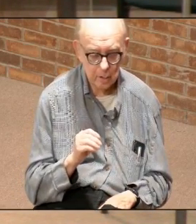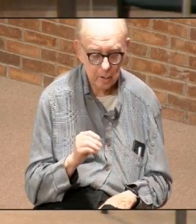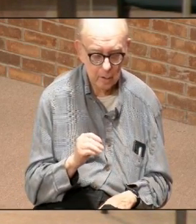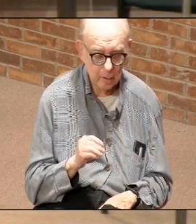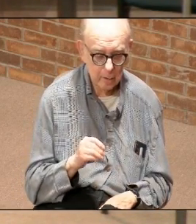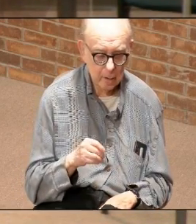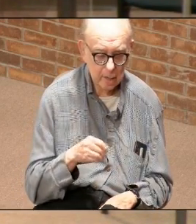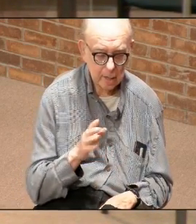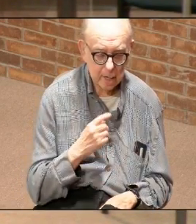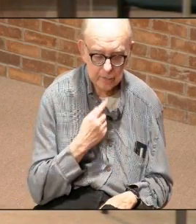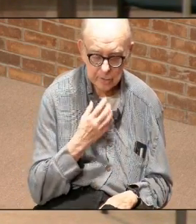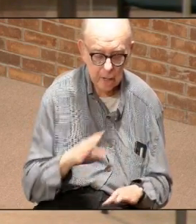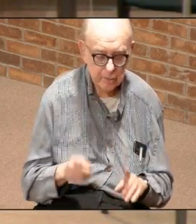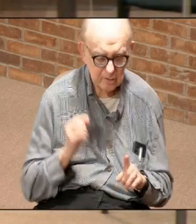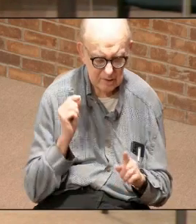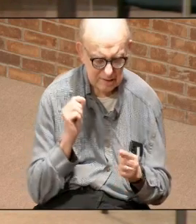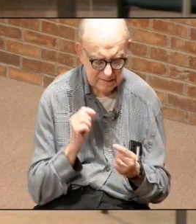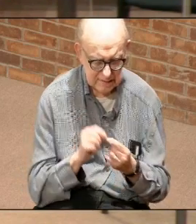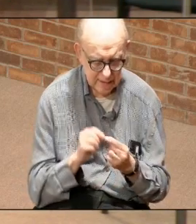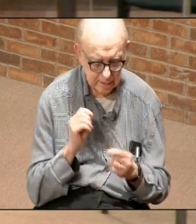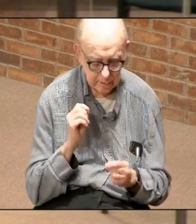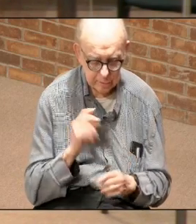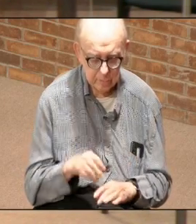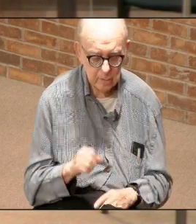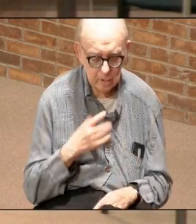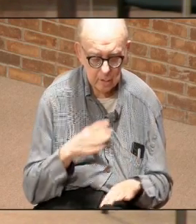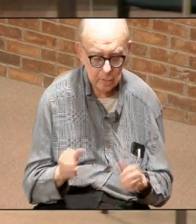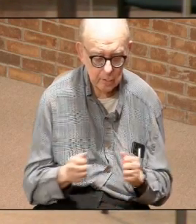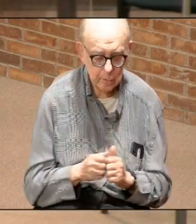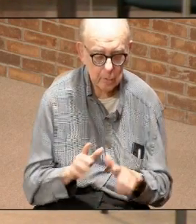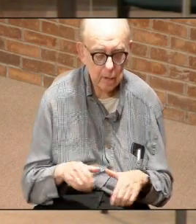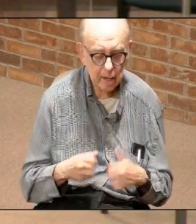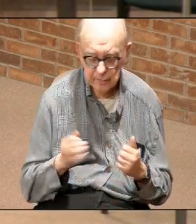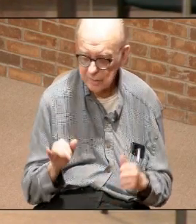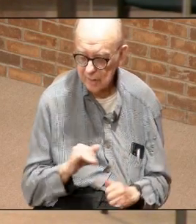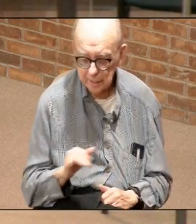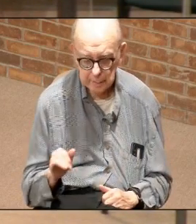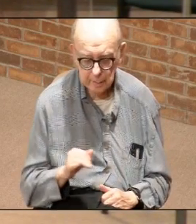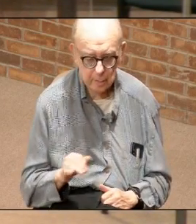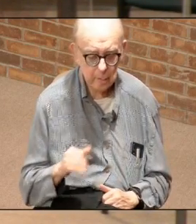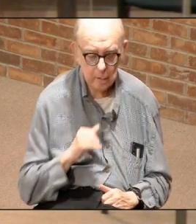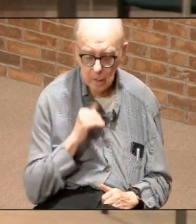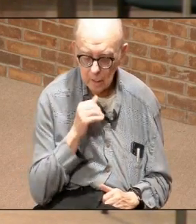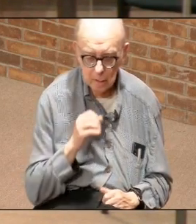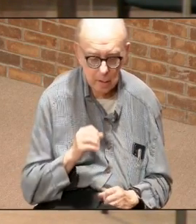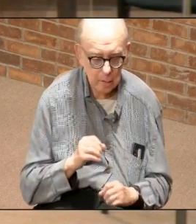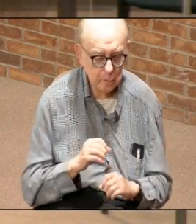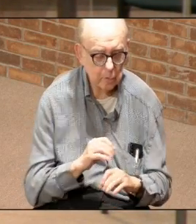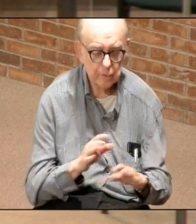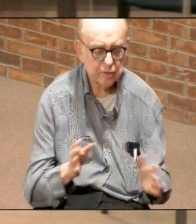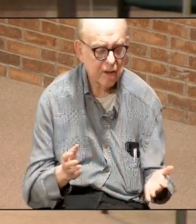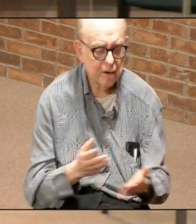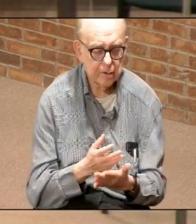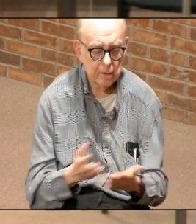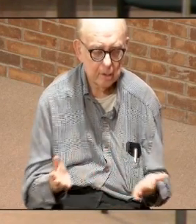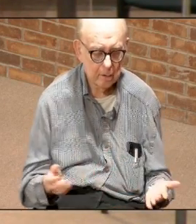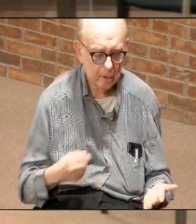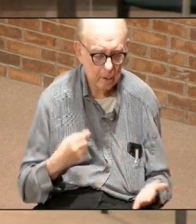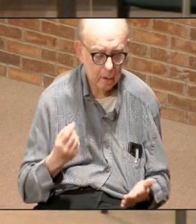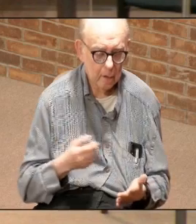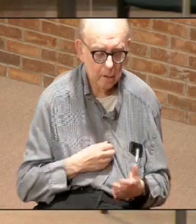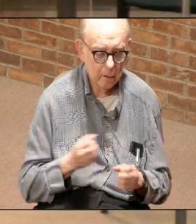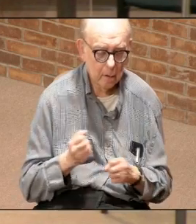a direct shot. And that's what I want to do in your life. We're not scattering this stuff. We're